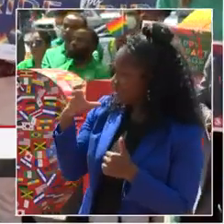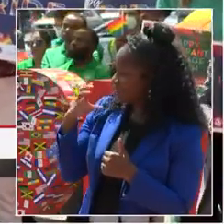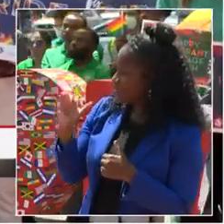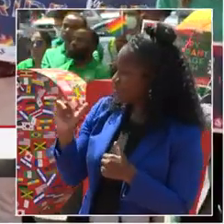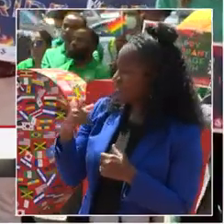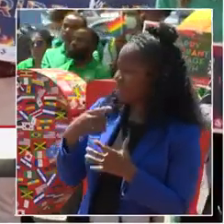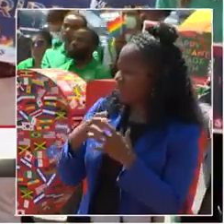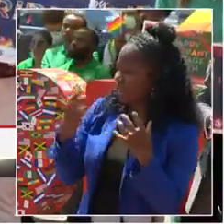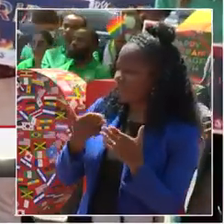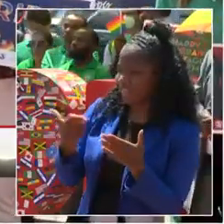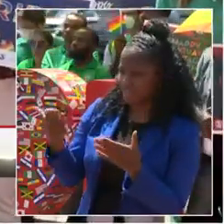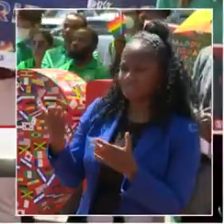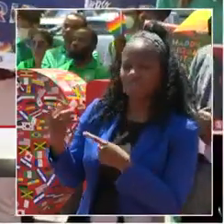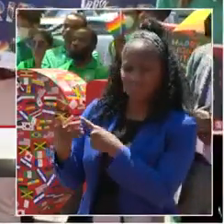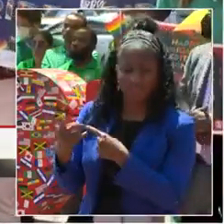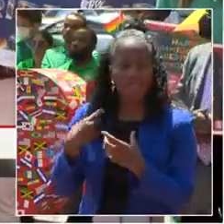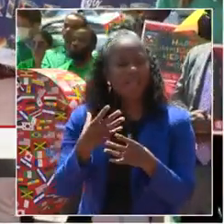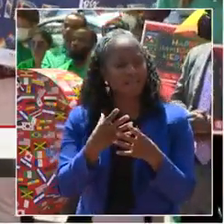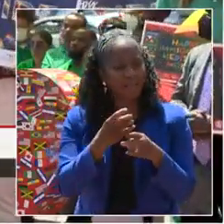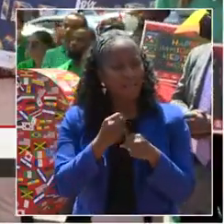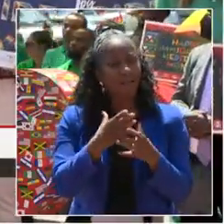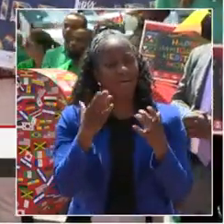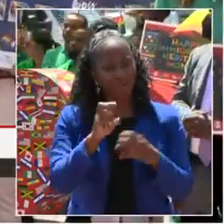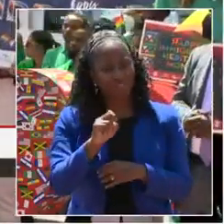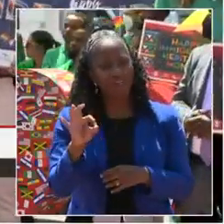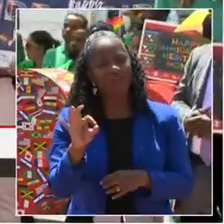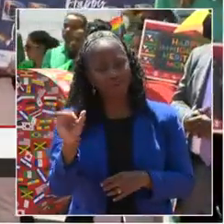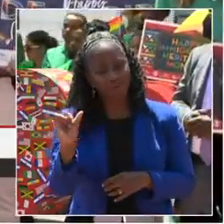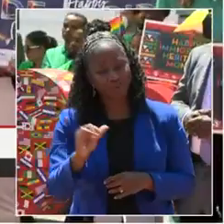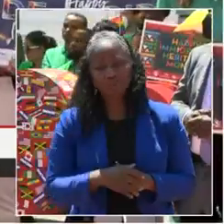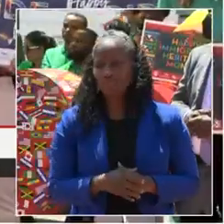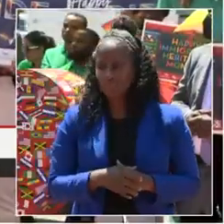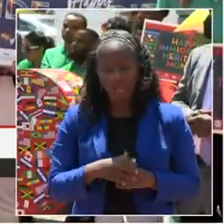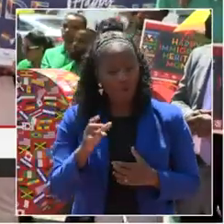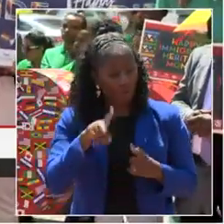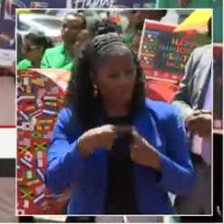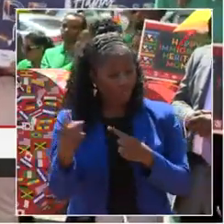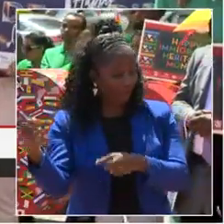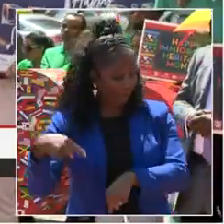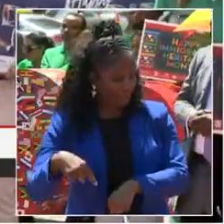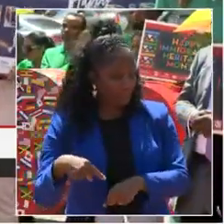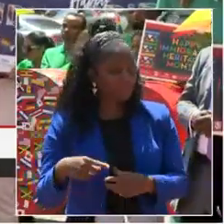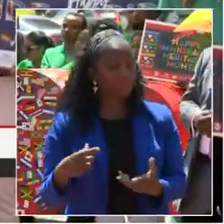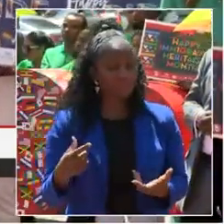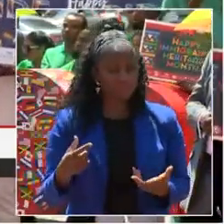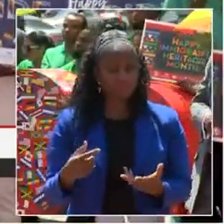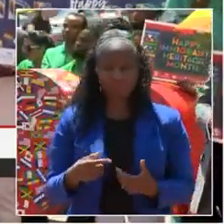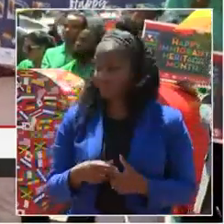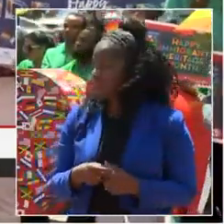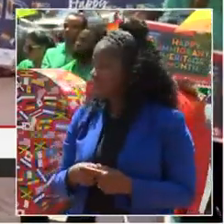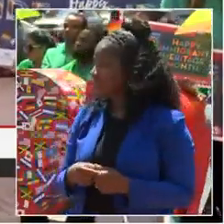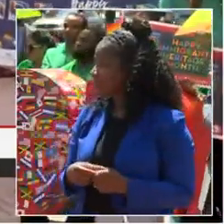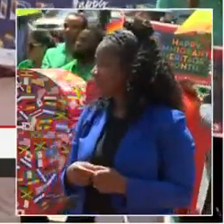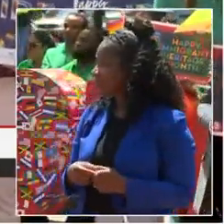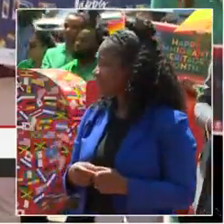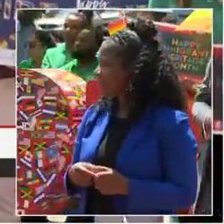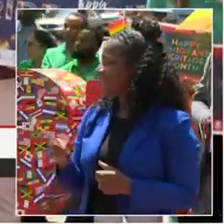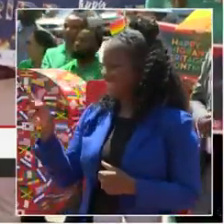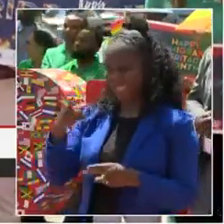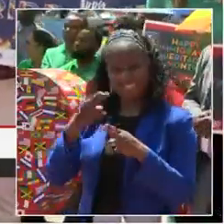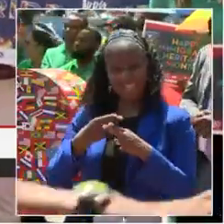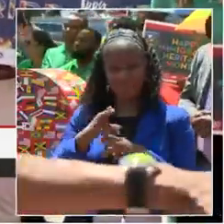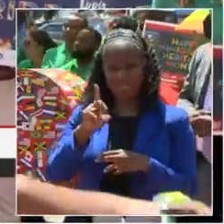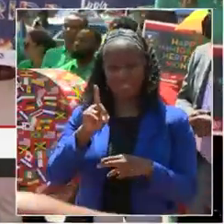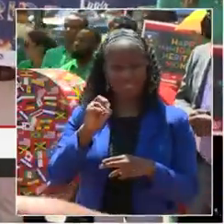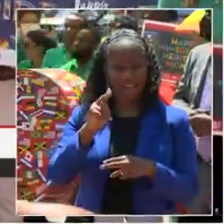of stuff. They get a lot of stuff, and as the chief comes up, his name is Donnelly,